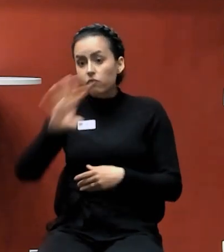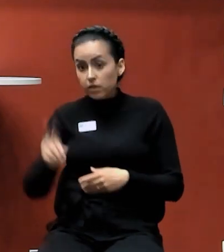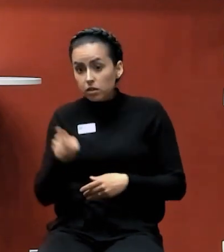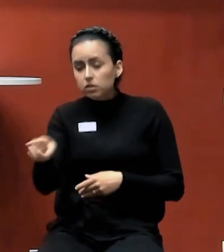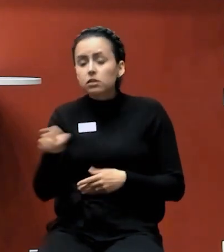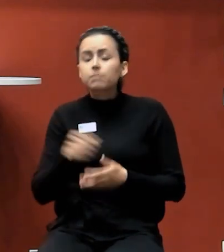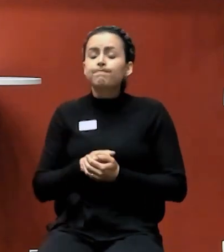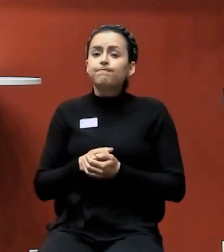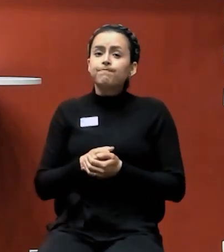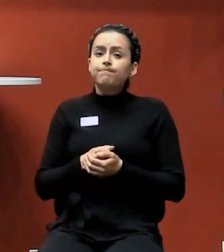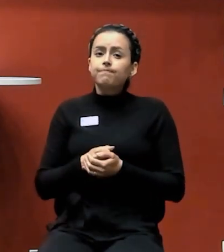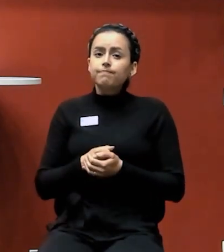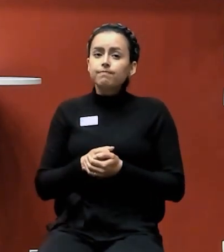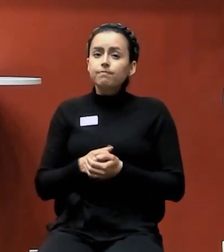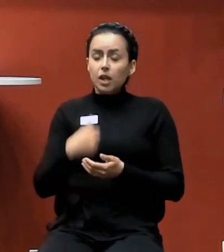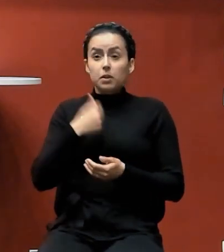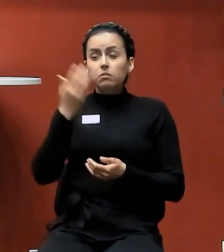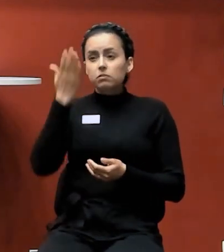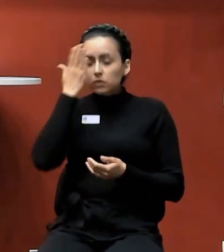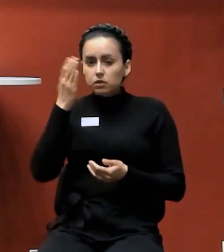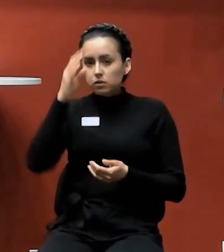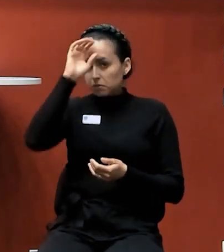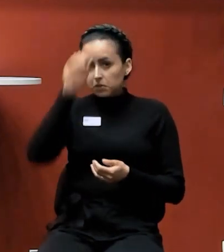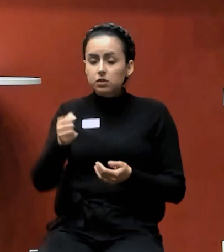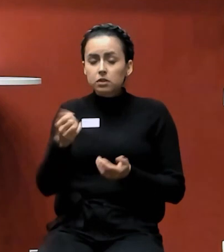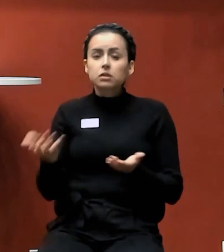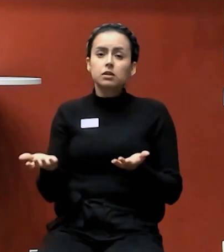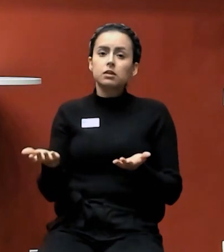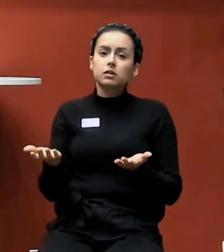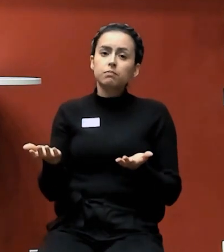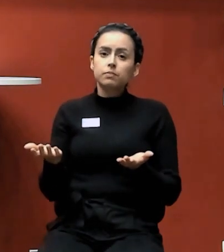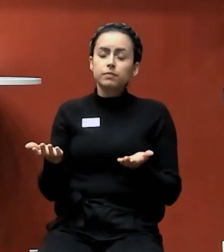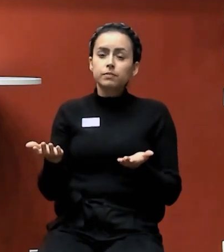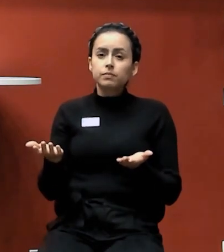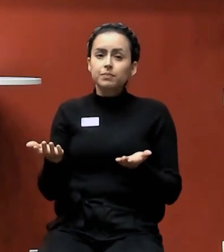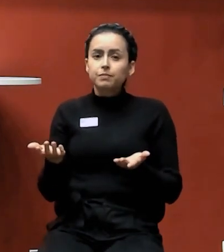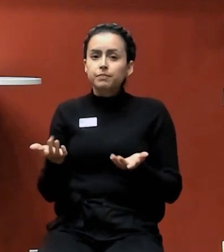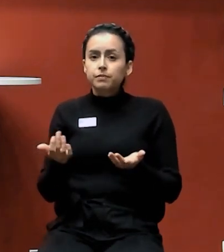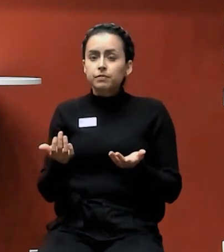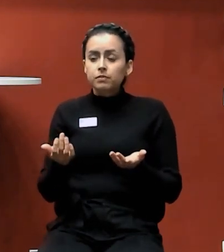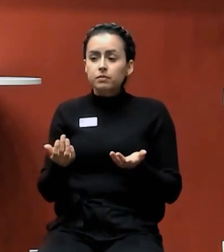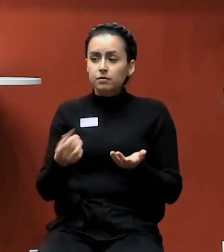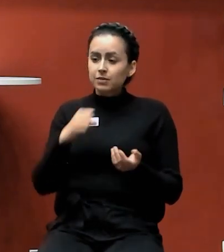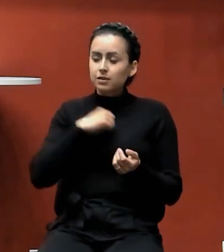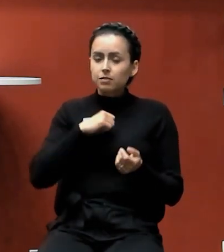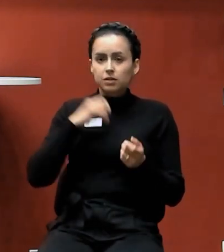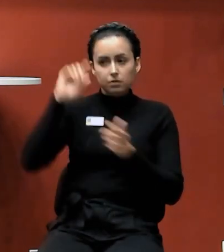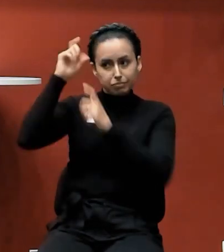And I'm a black male. And I have